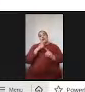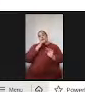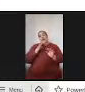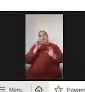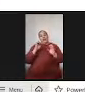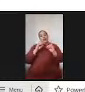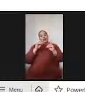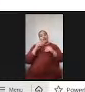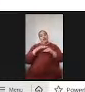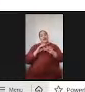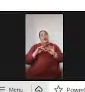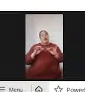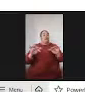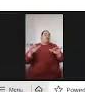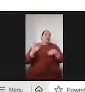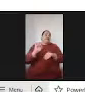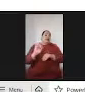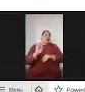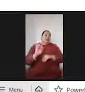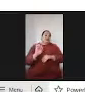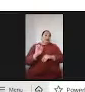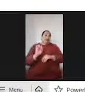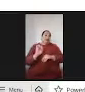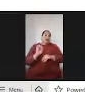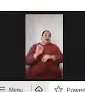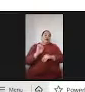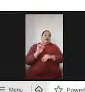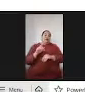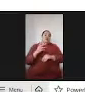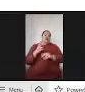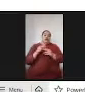and outreach unit consists of 4